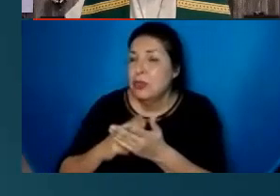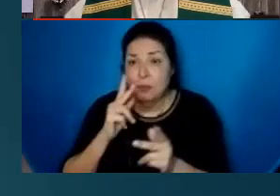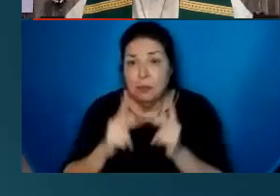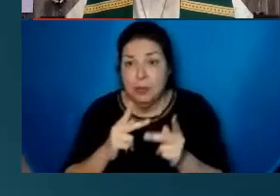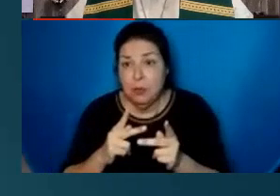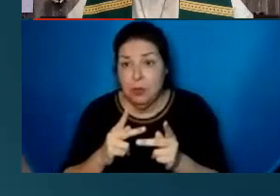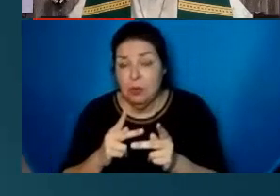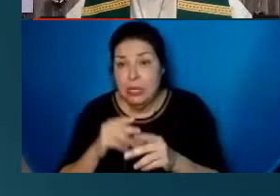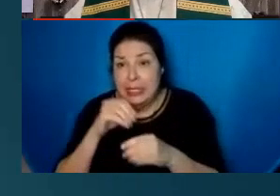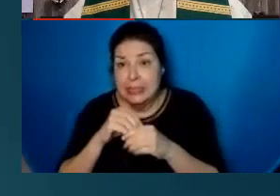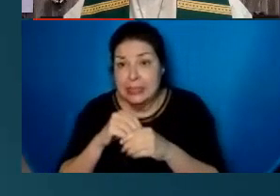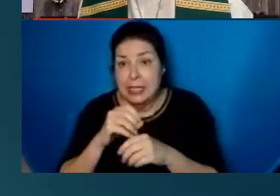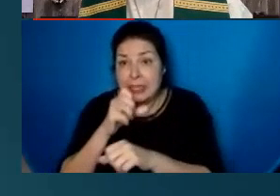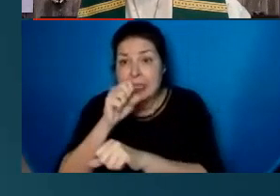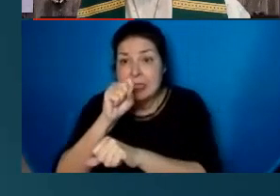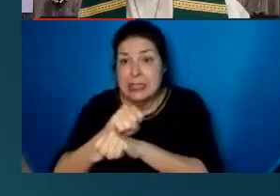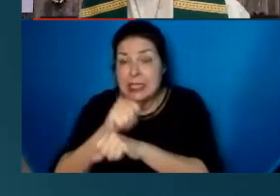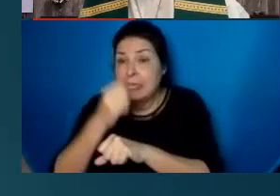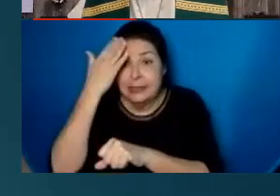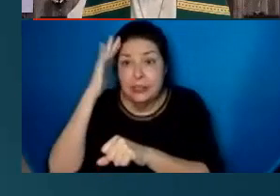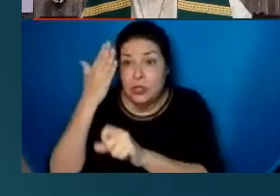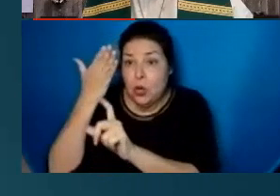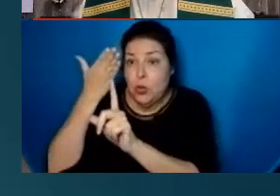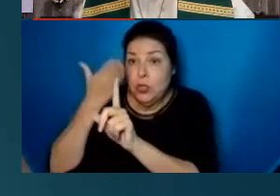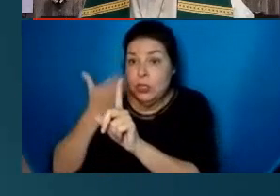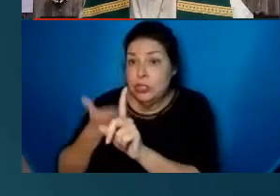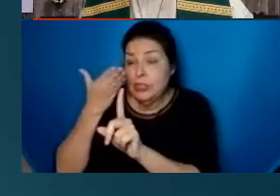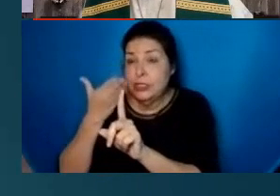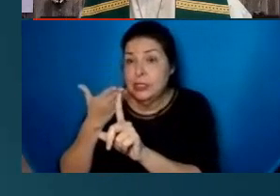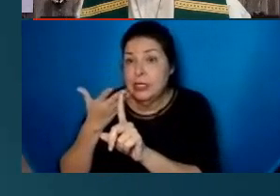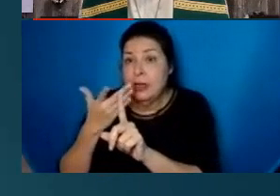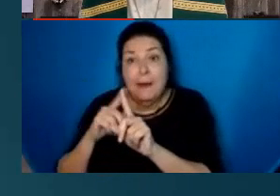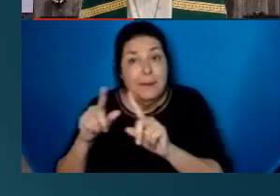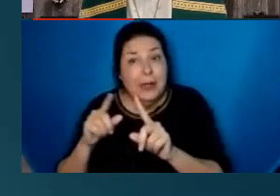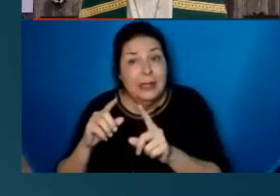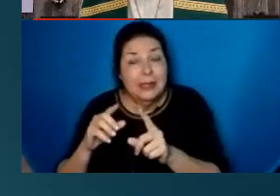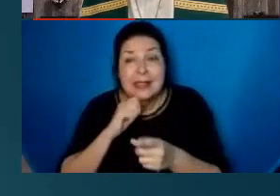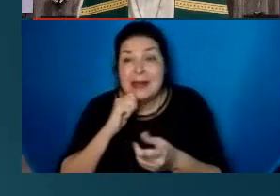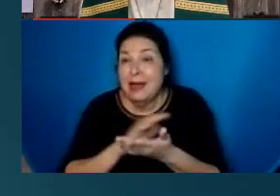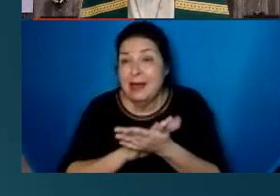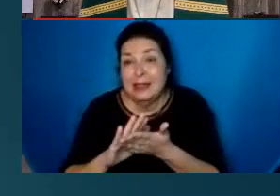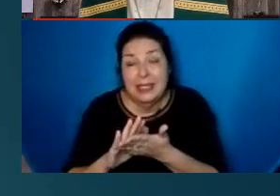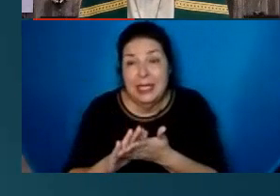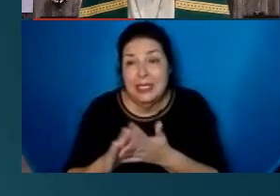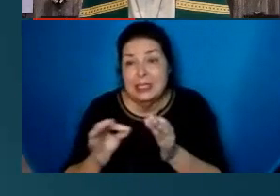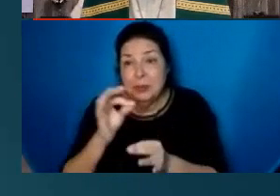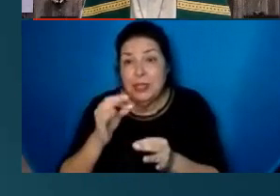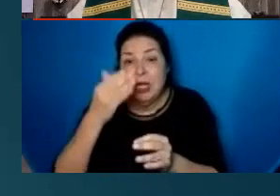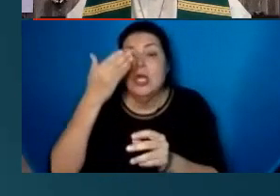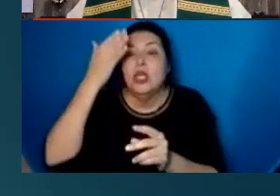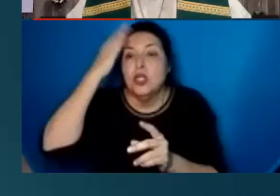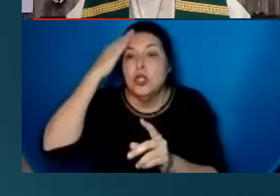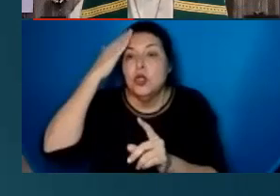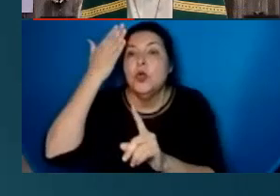who Jesus was, but the unclean spirit, the demon who inhabited this man, knew exactly who